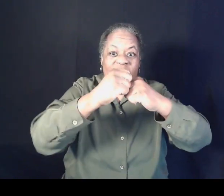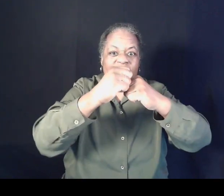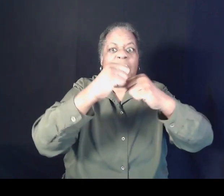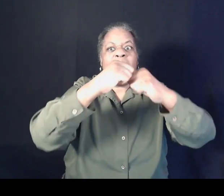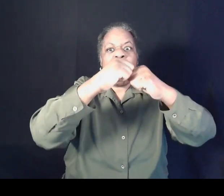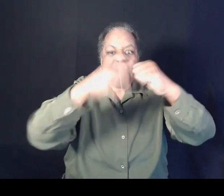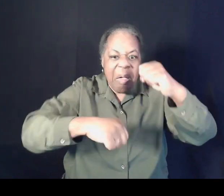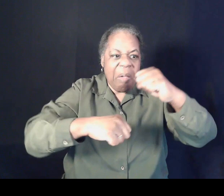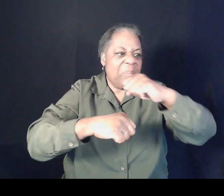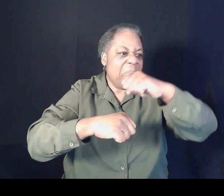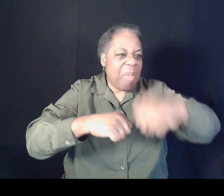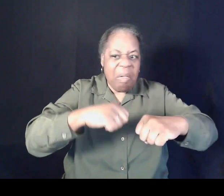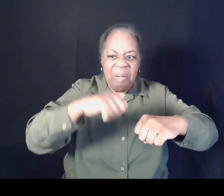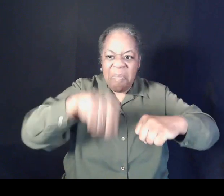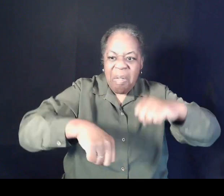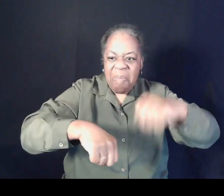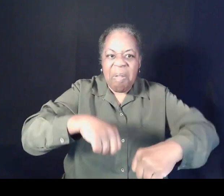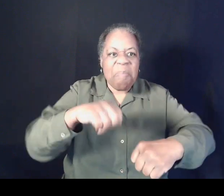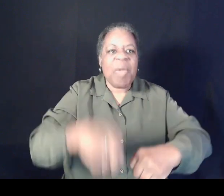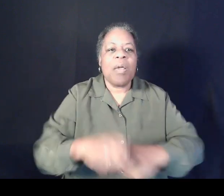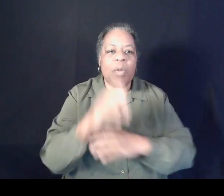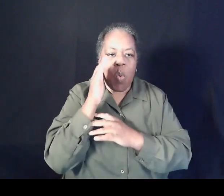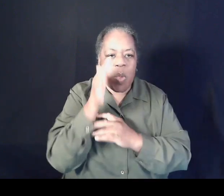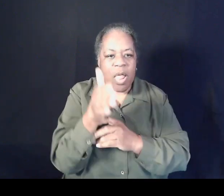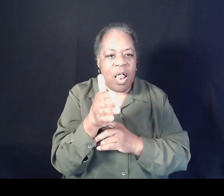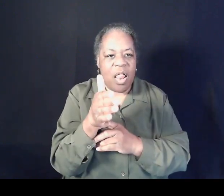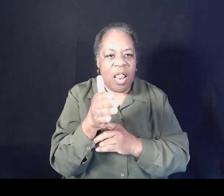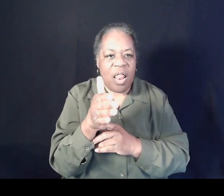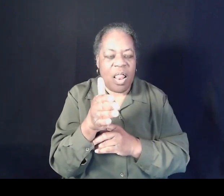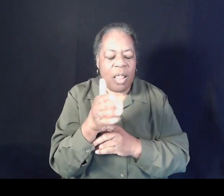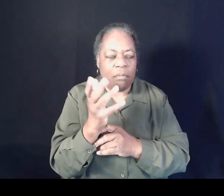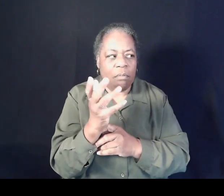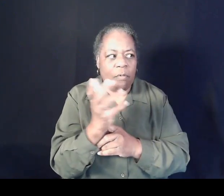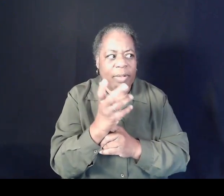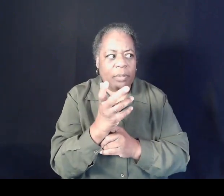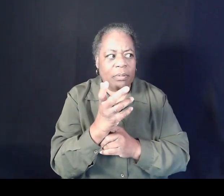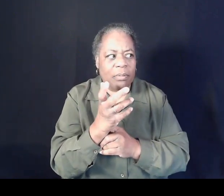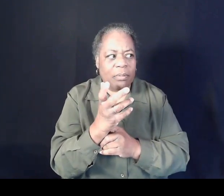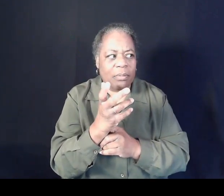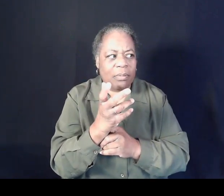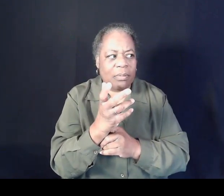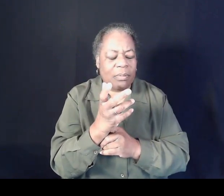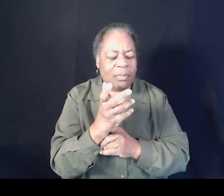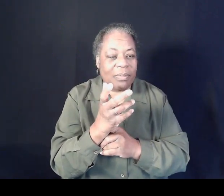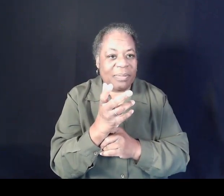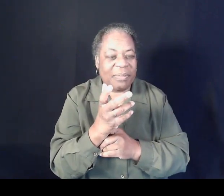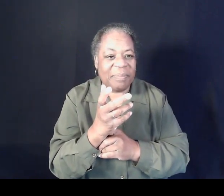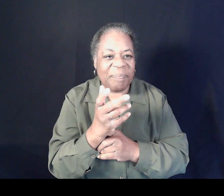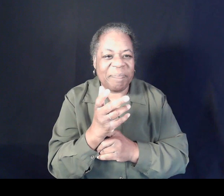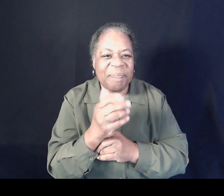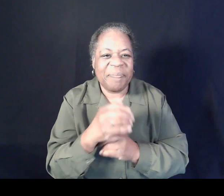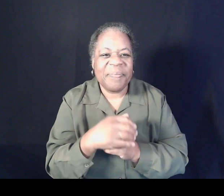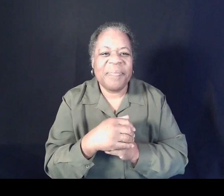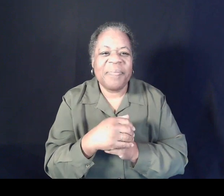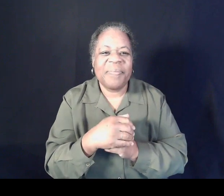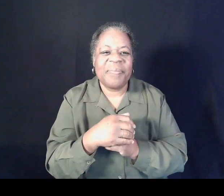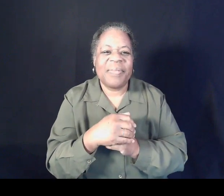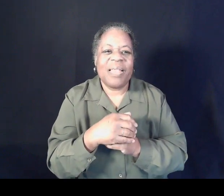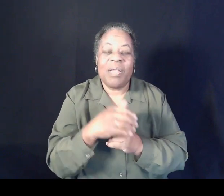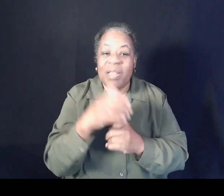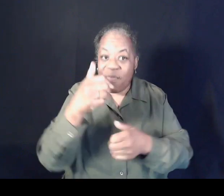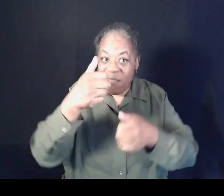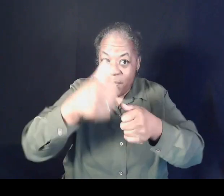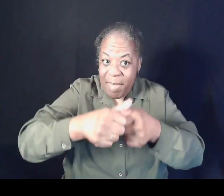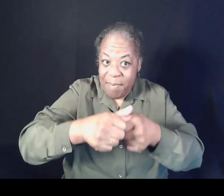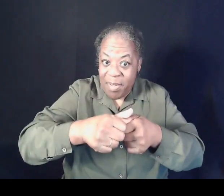will be thrown down." What? Again, the context is Passion Week, Jesus' last